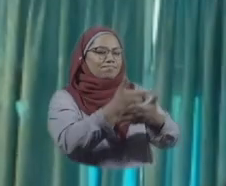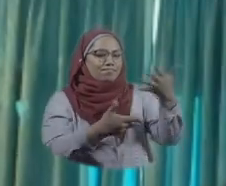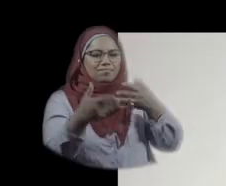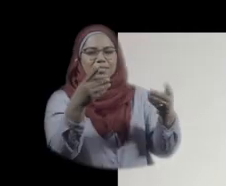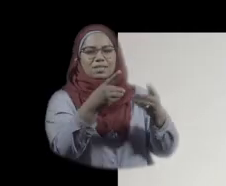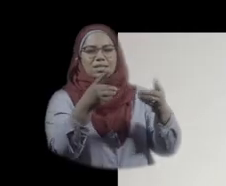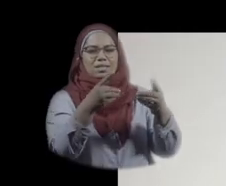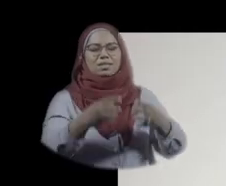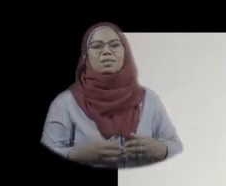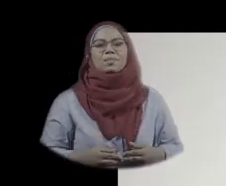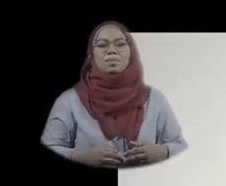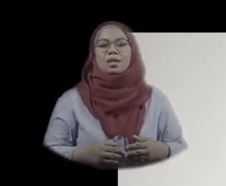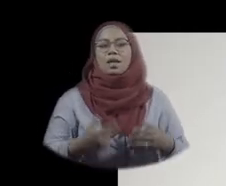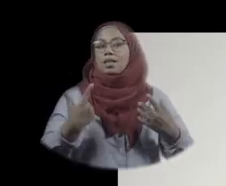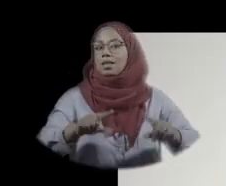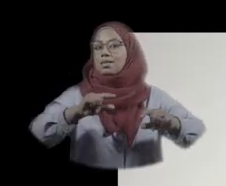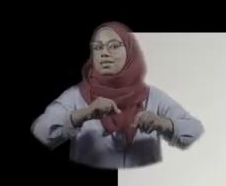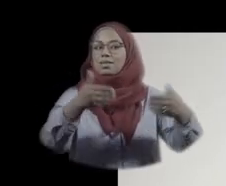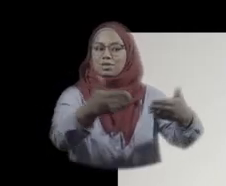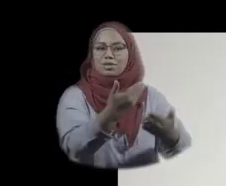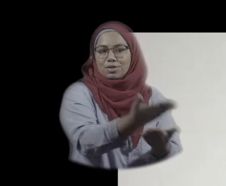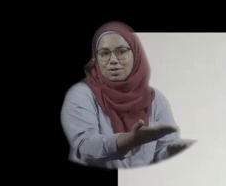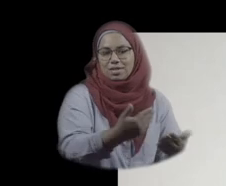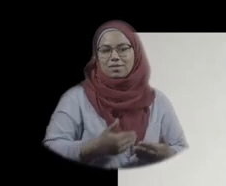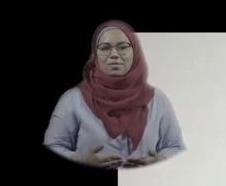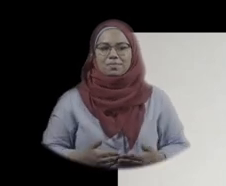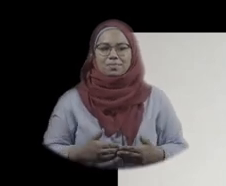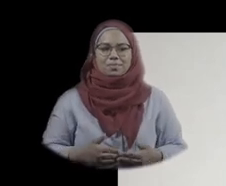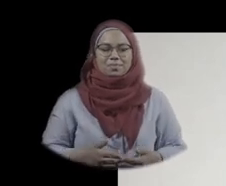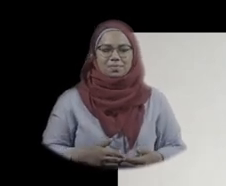Yeah. So, guess let's introduce yourself.